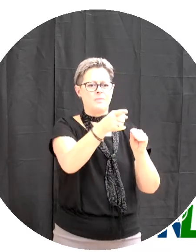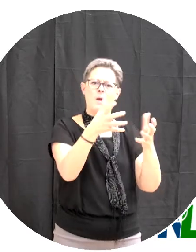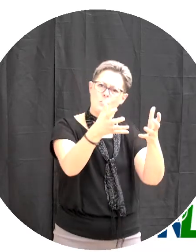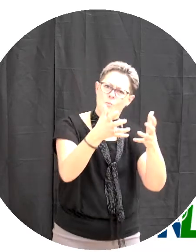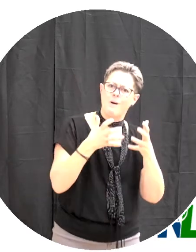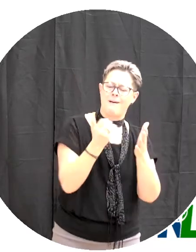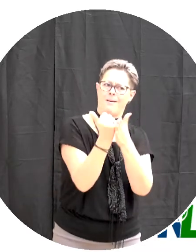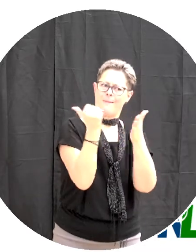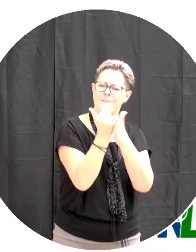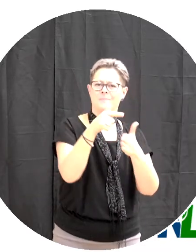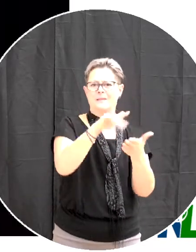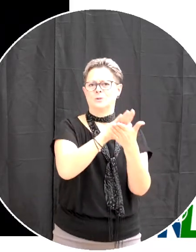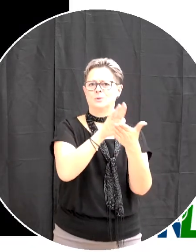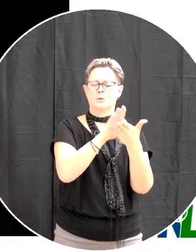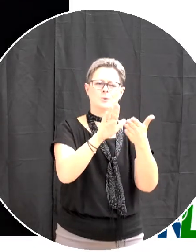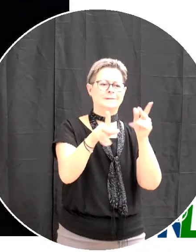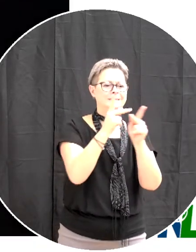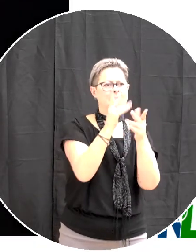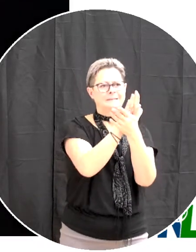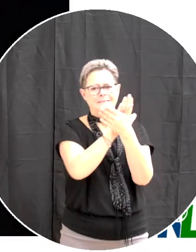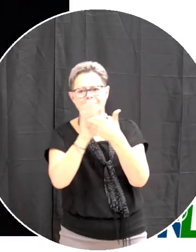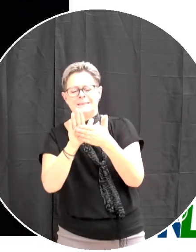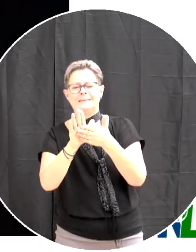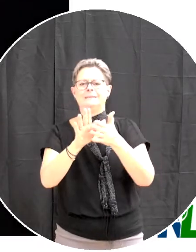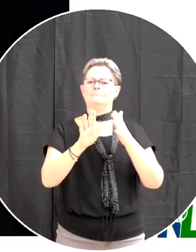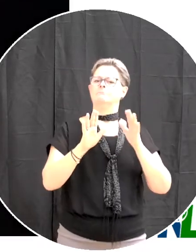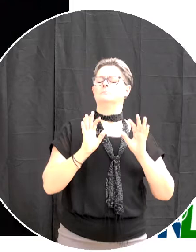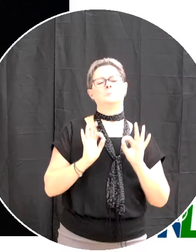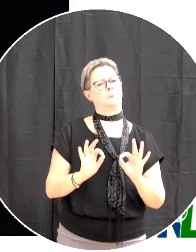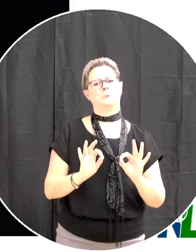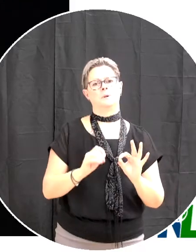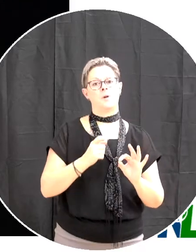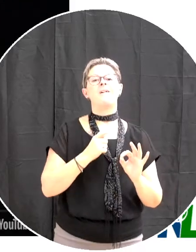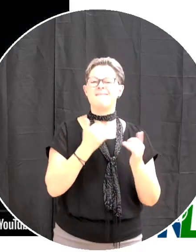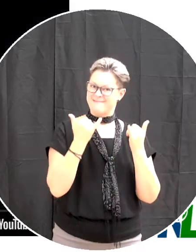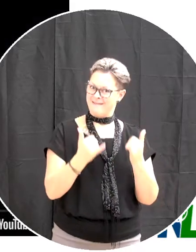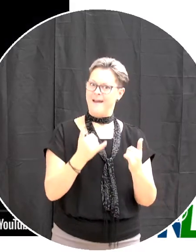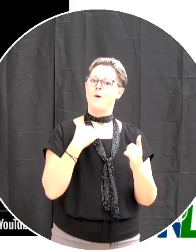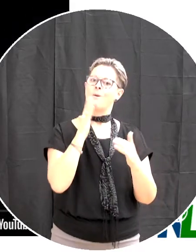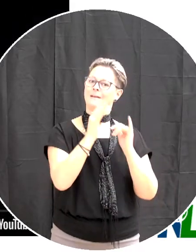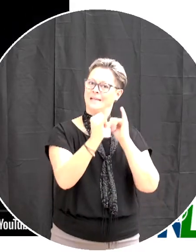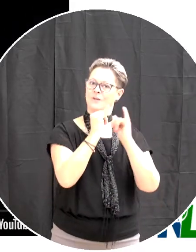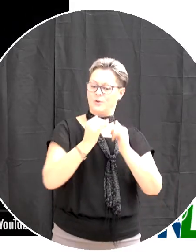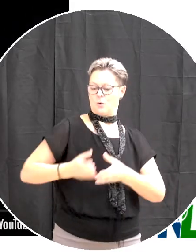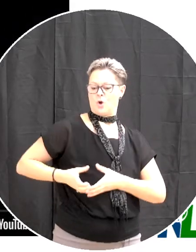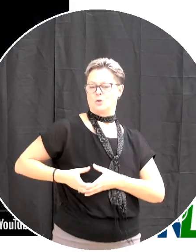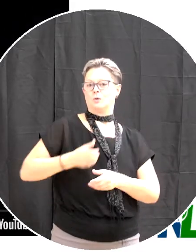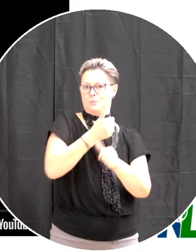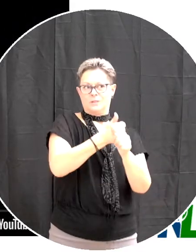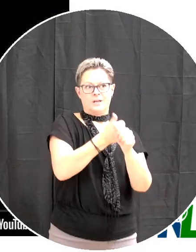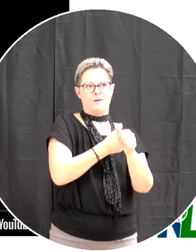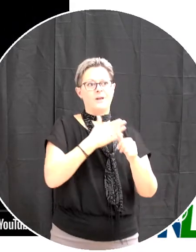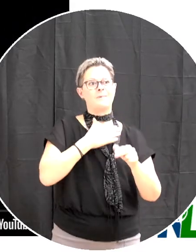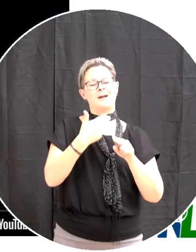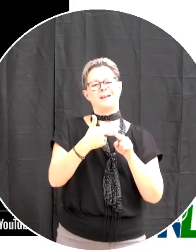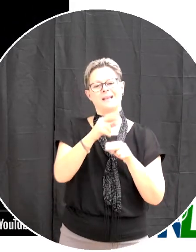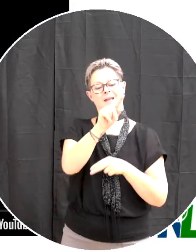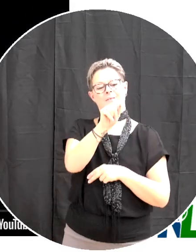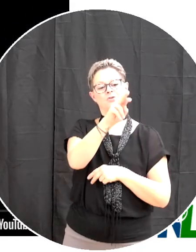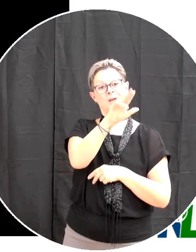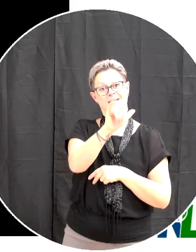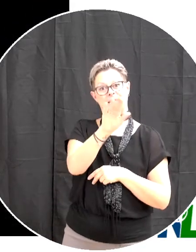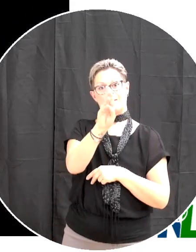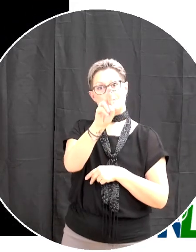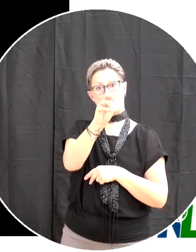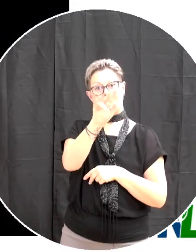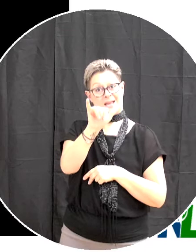and hygienic. And we'll hear from a custodian herself. Hello, my name is Tracy Hurley, and I've been an employee